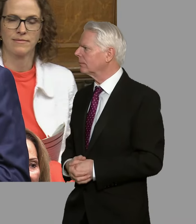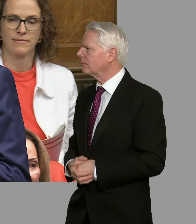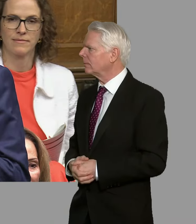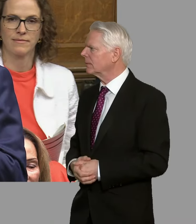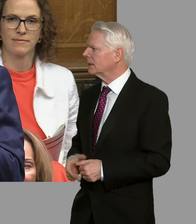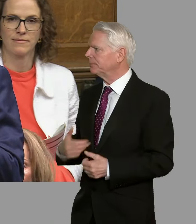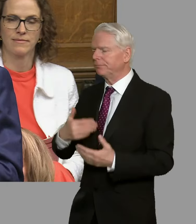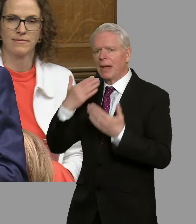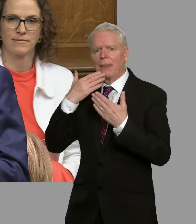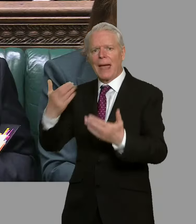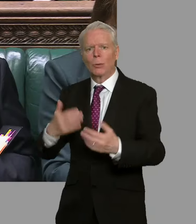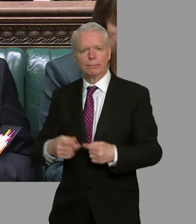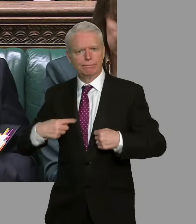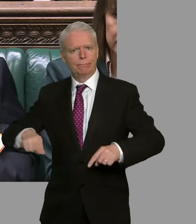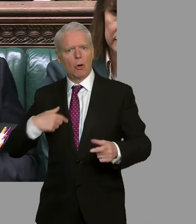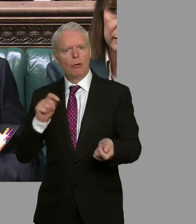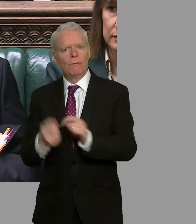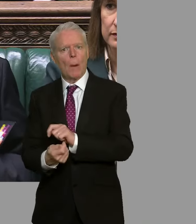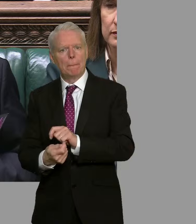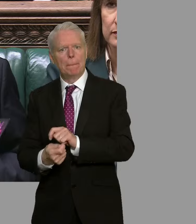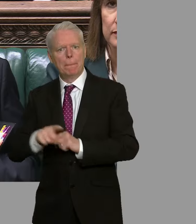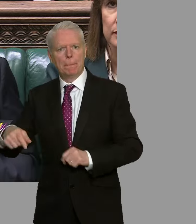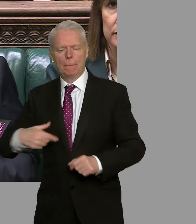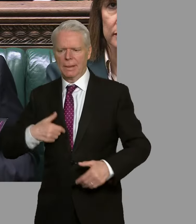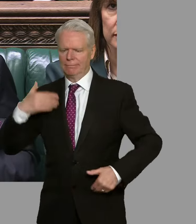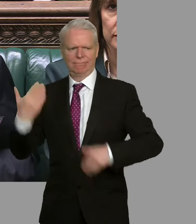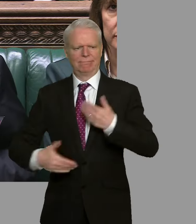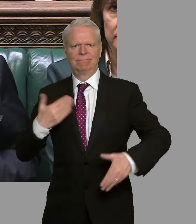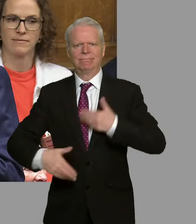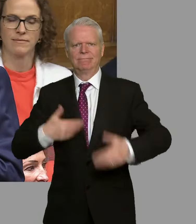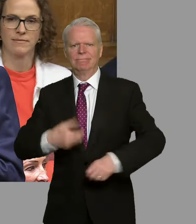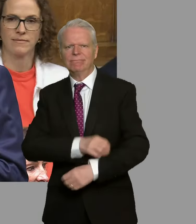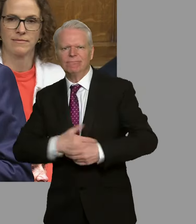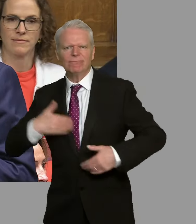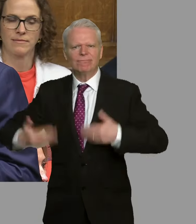further as a matter of national security?